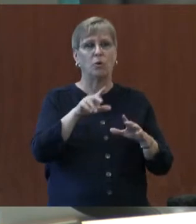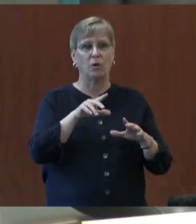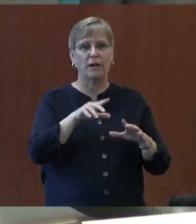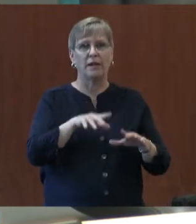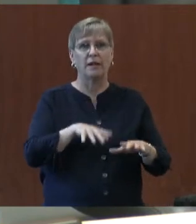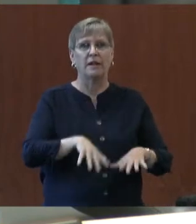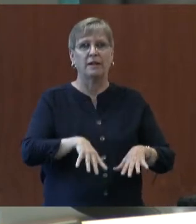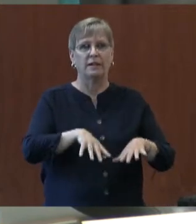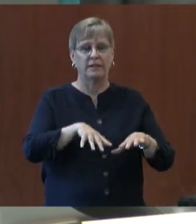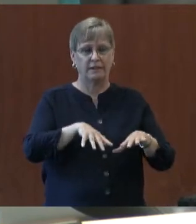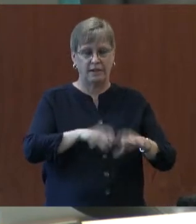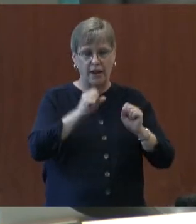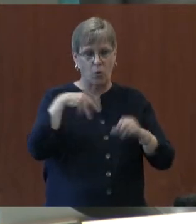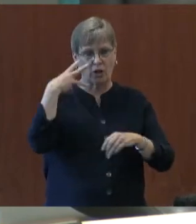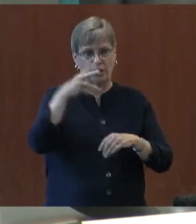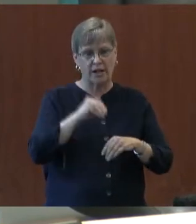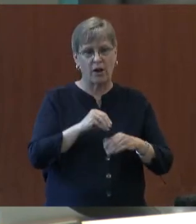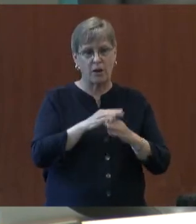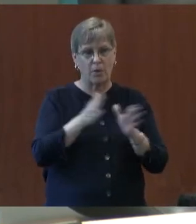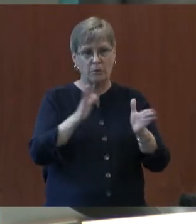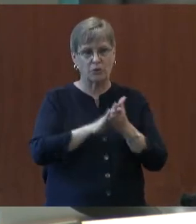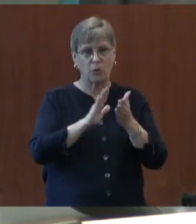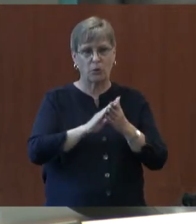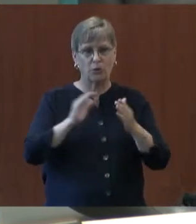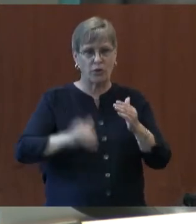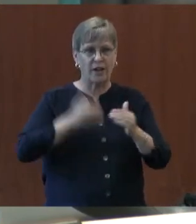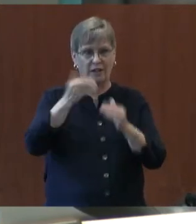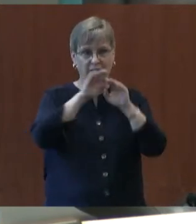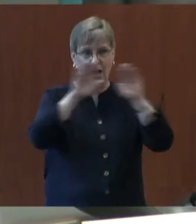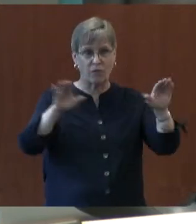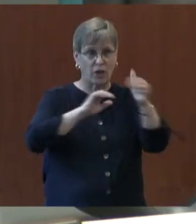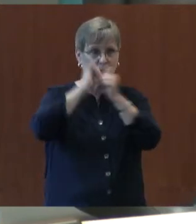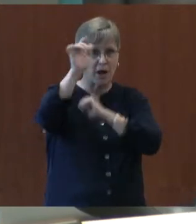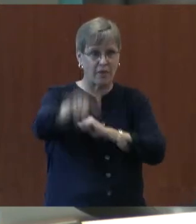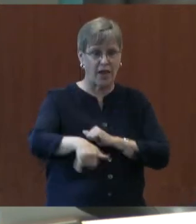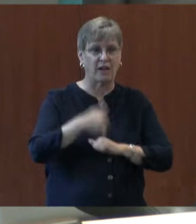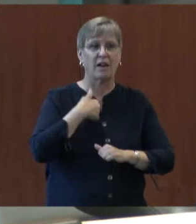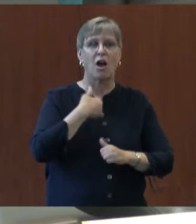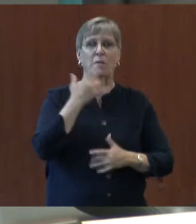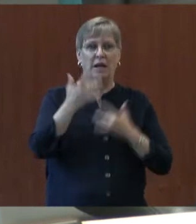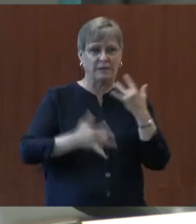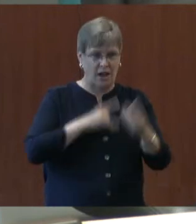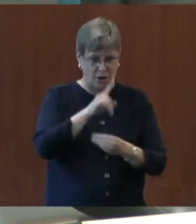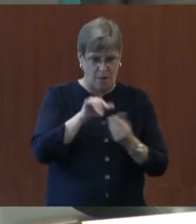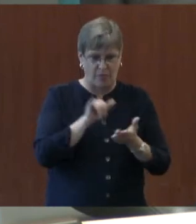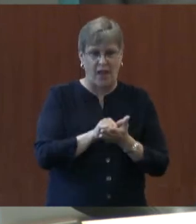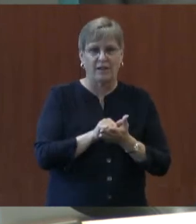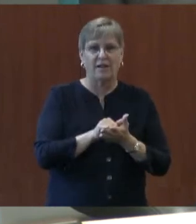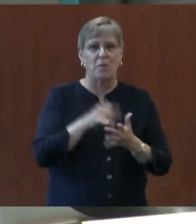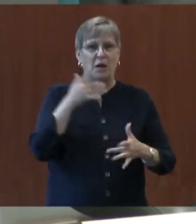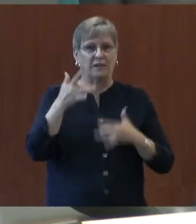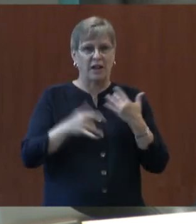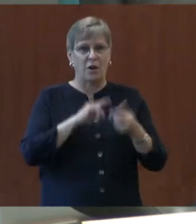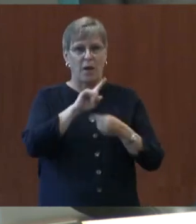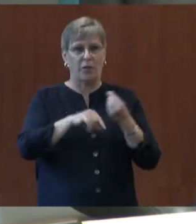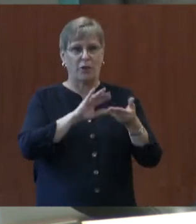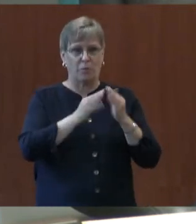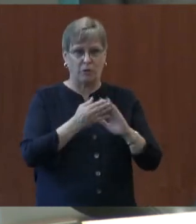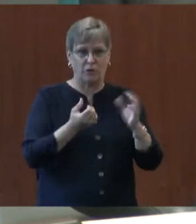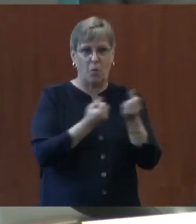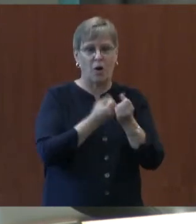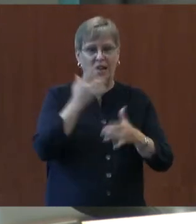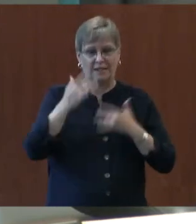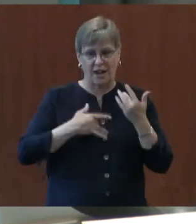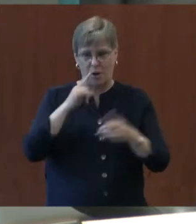County Public Schools to the next level and beyond. And I'm very excited about that. And I'm very excited for our community. And most importantly, I'm very excited about our